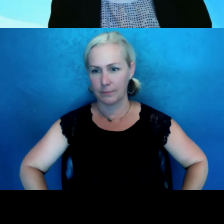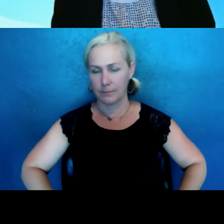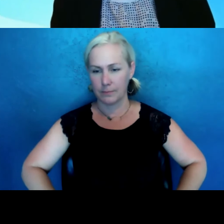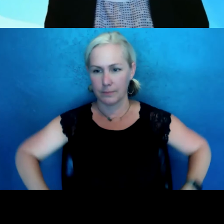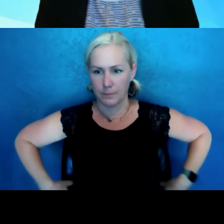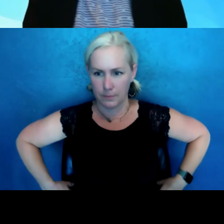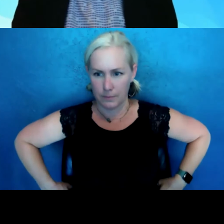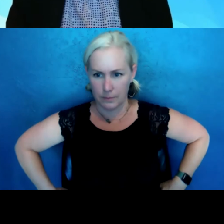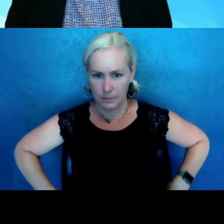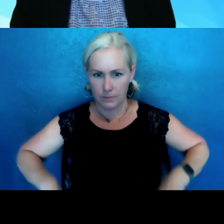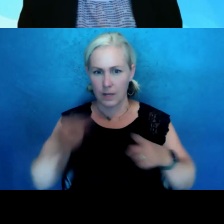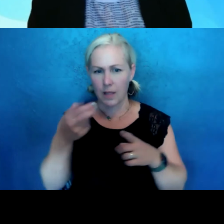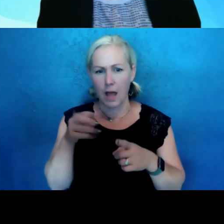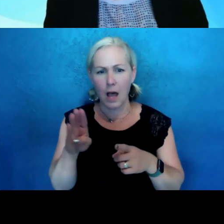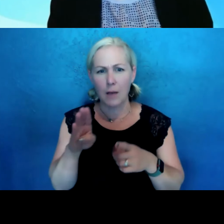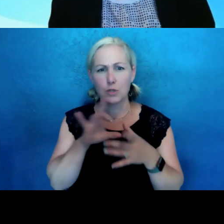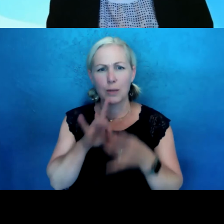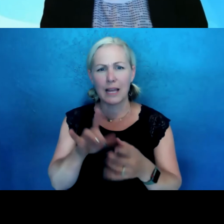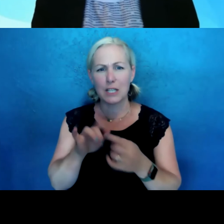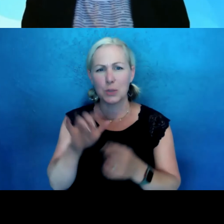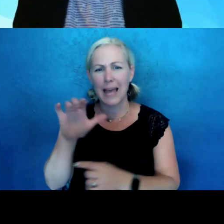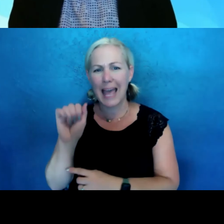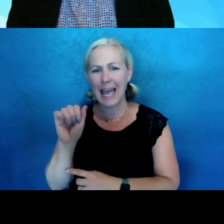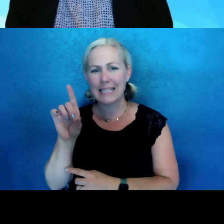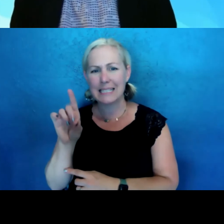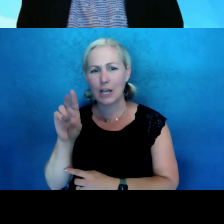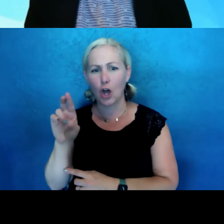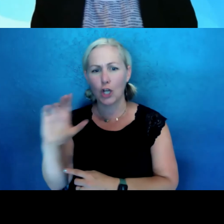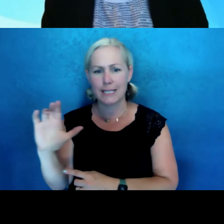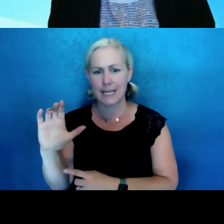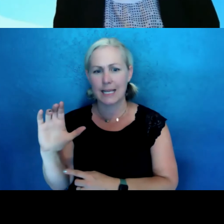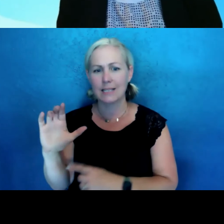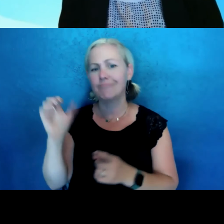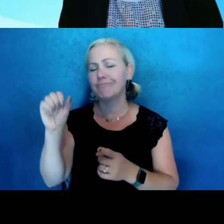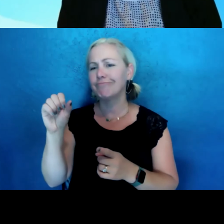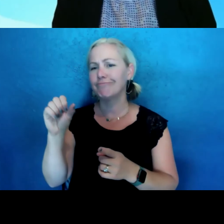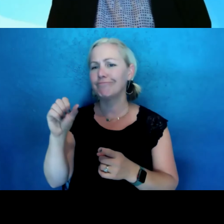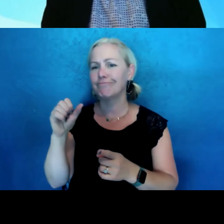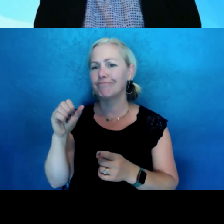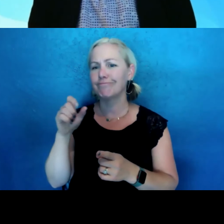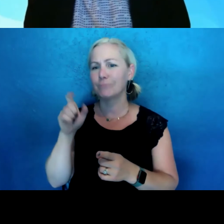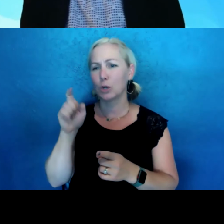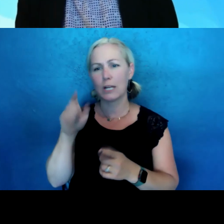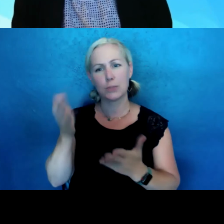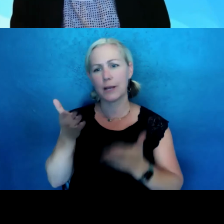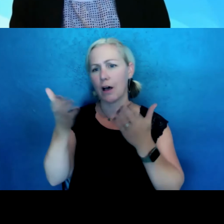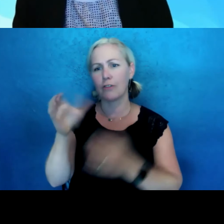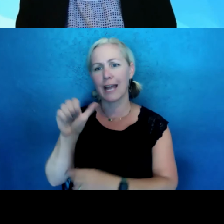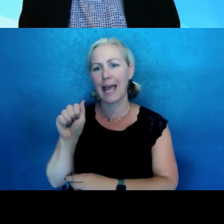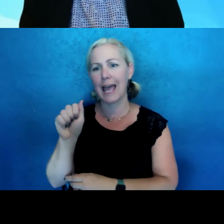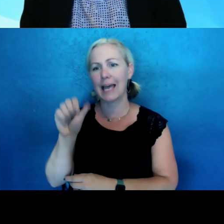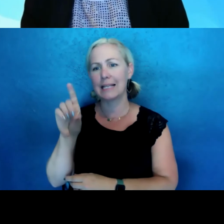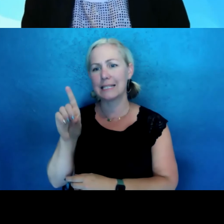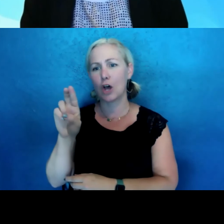hubs relate to ADRCs? We think so. We think in order to be a hub of services, you need to be offering an ADRC, but let us know what you think.